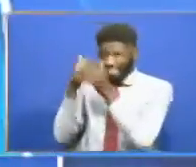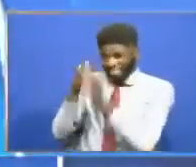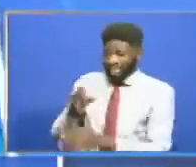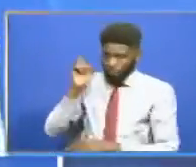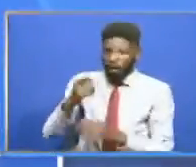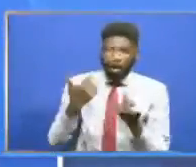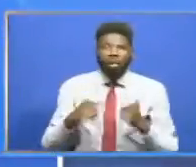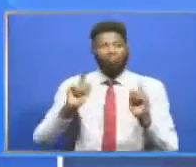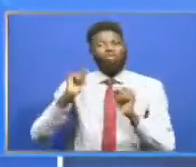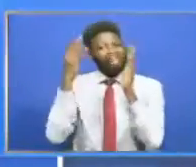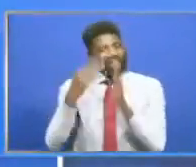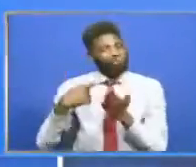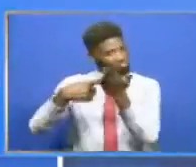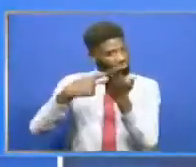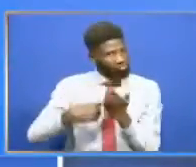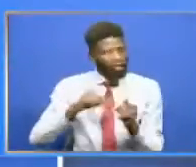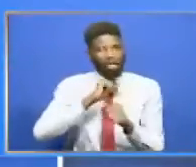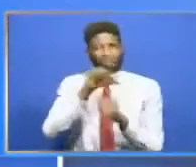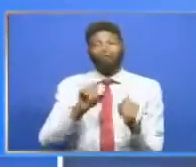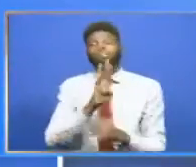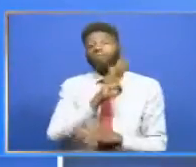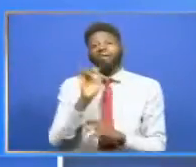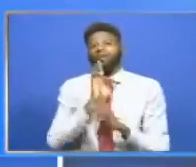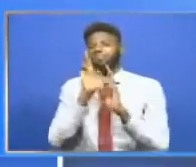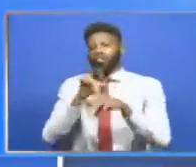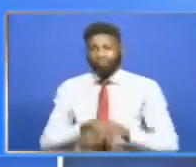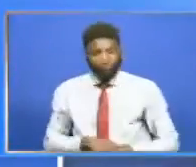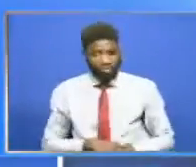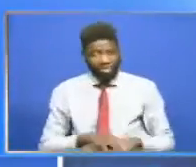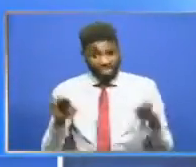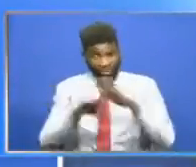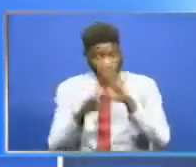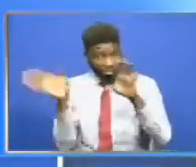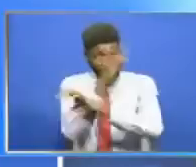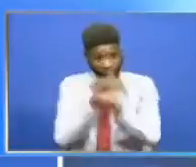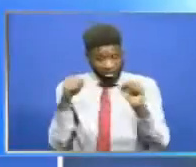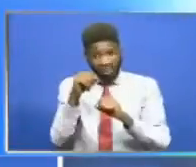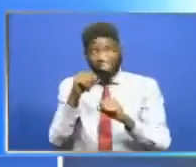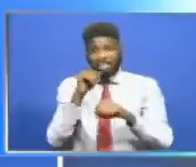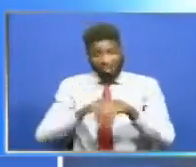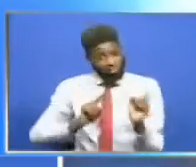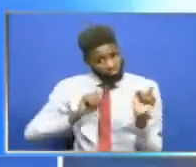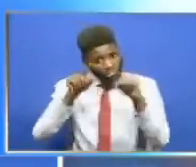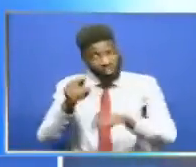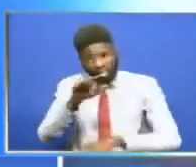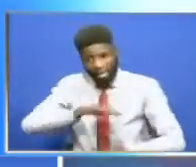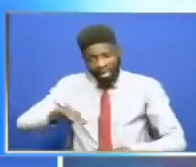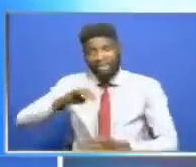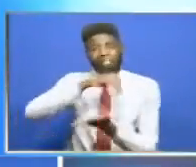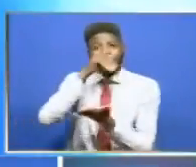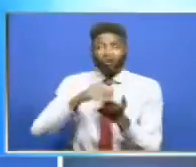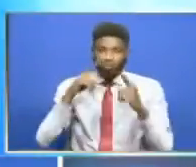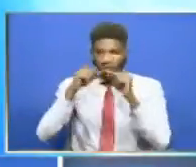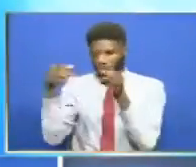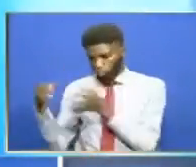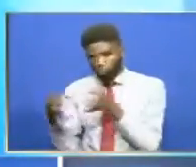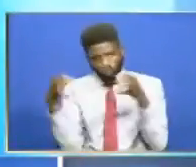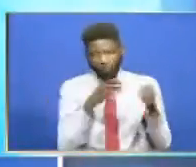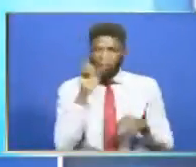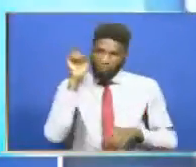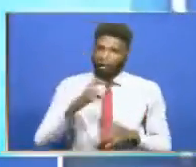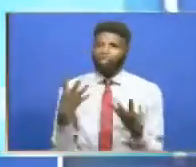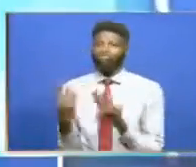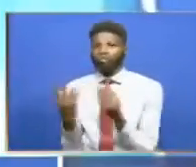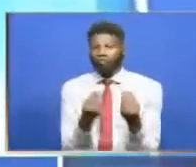on the document. The Deputy President, who was in Central Kenya, insisted all sides must soften their stance in order to pave way